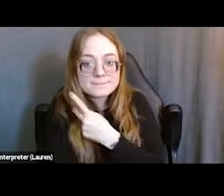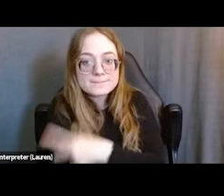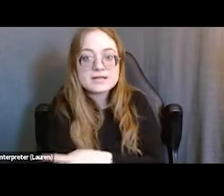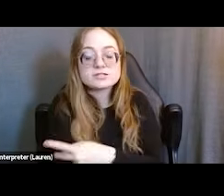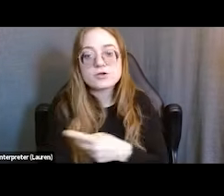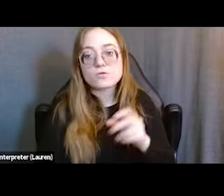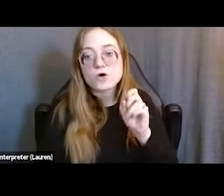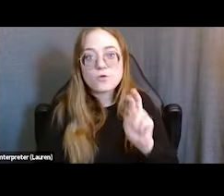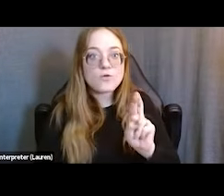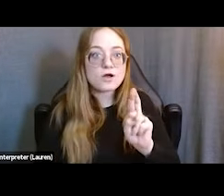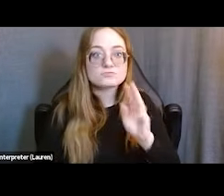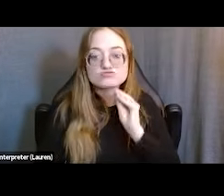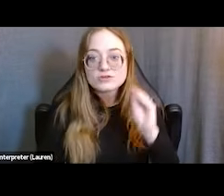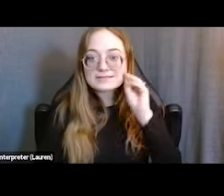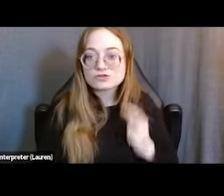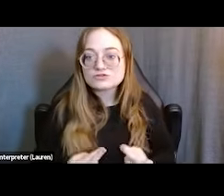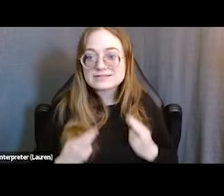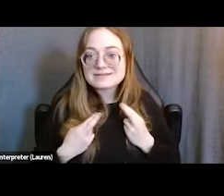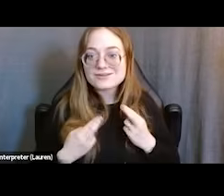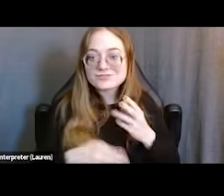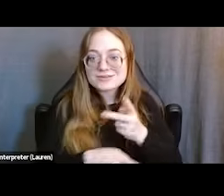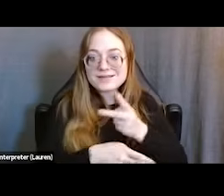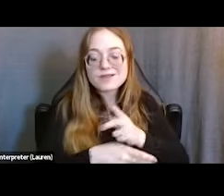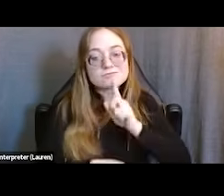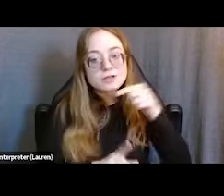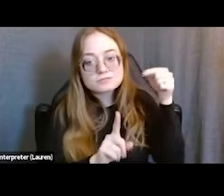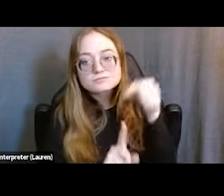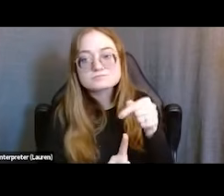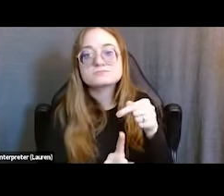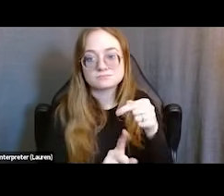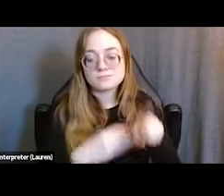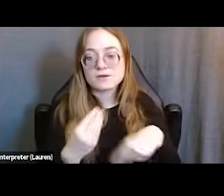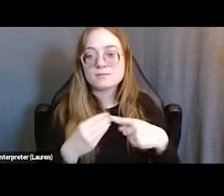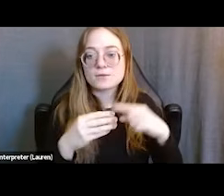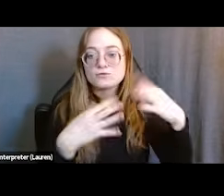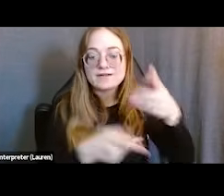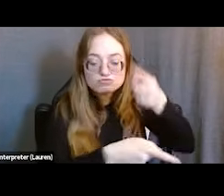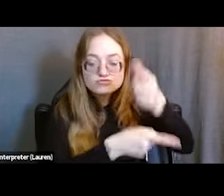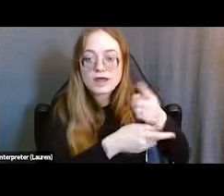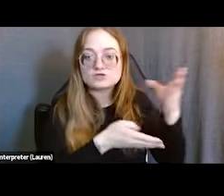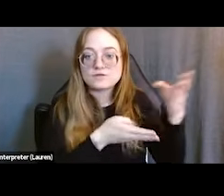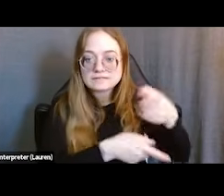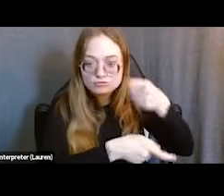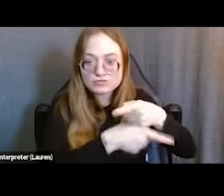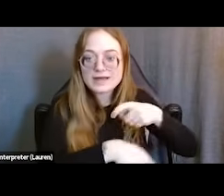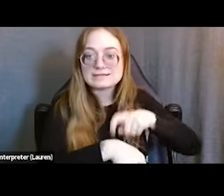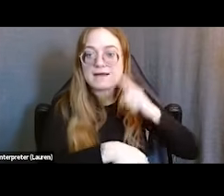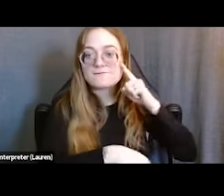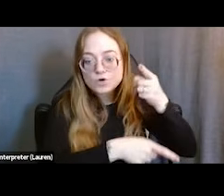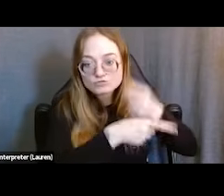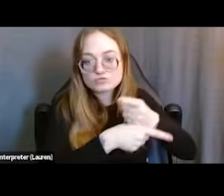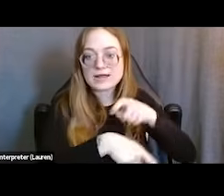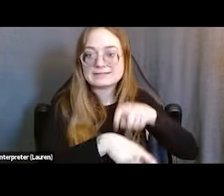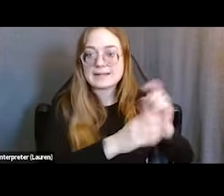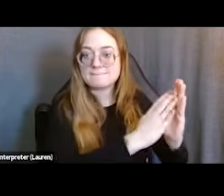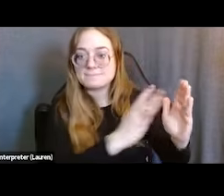or even residential care. The goal really is about providing the right service at the right time for the right duration. And that means